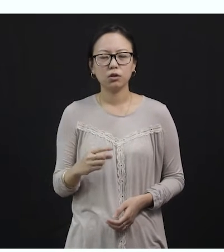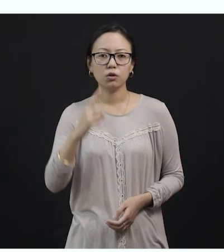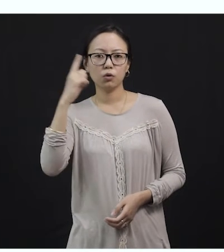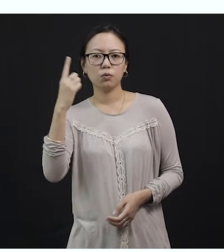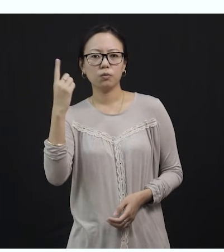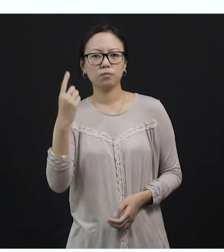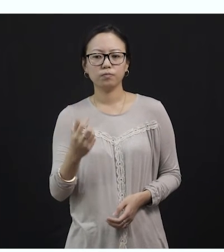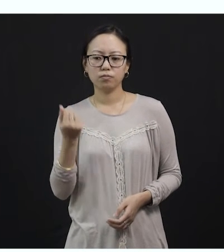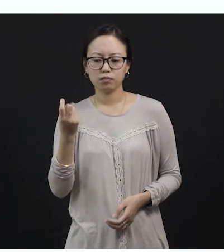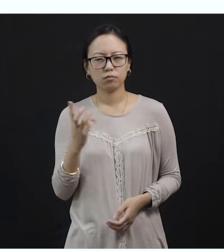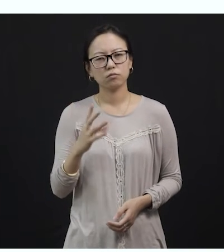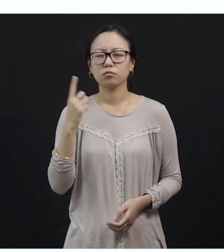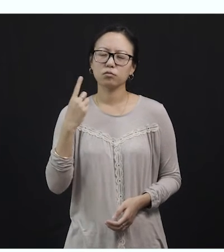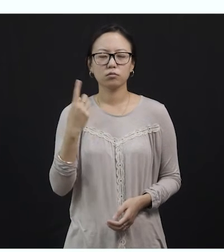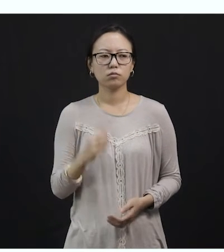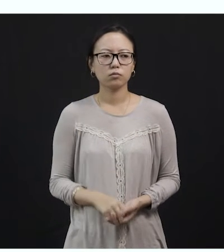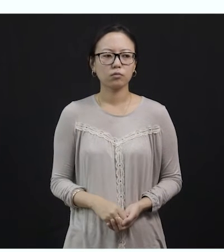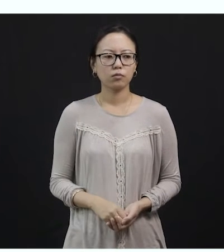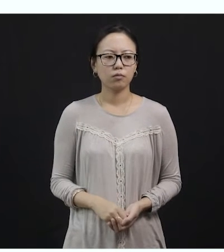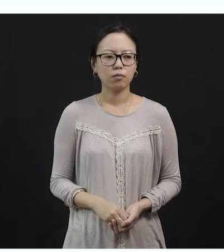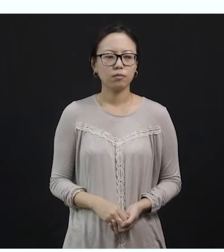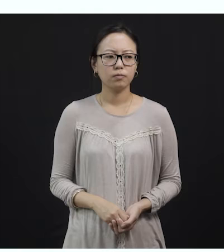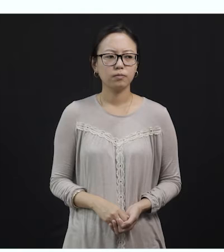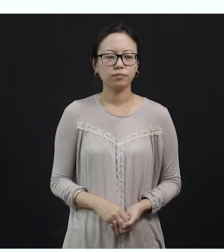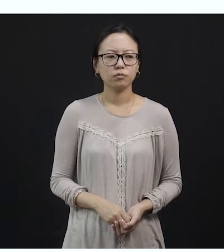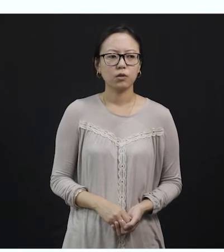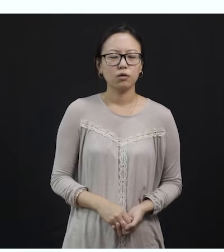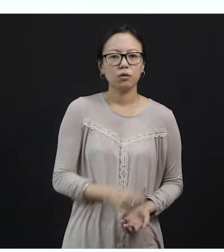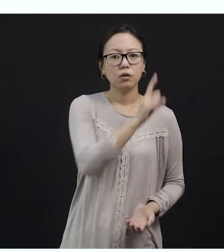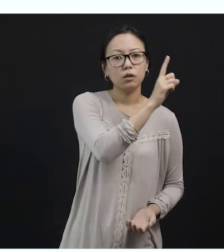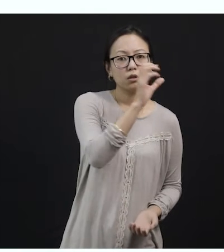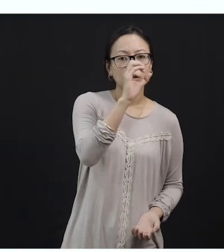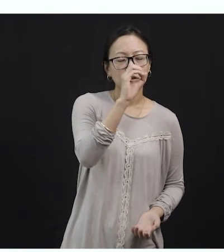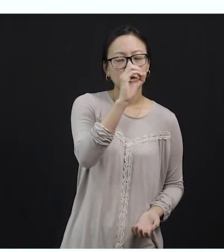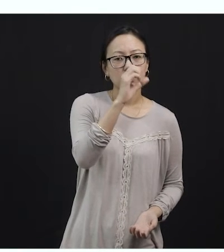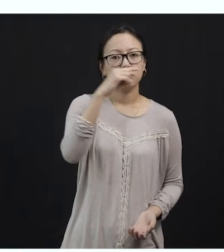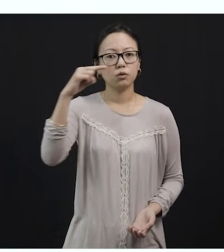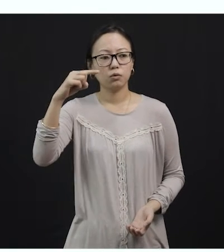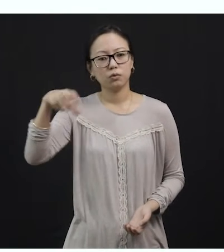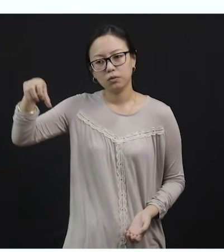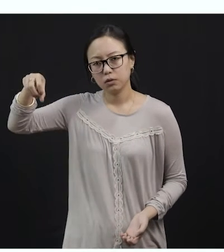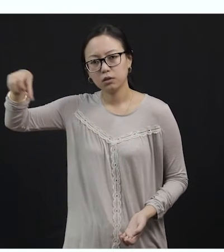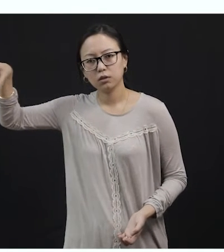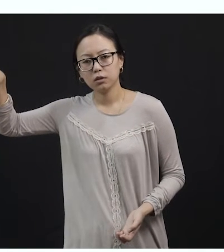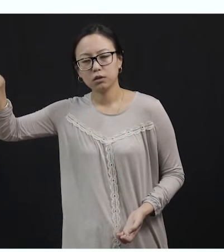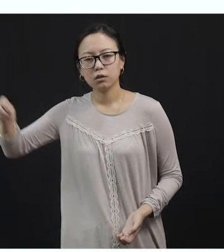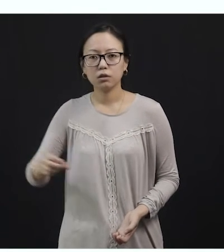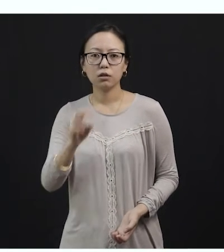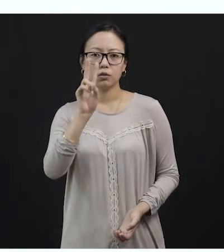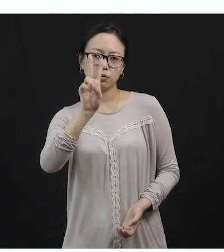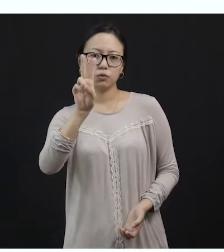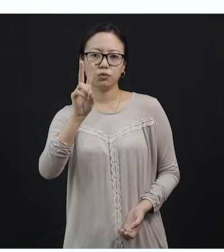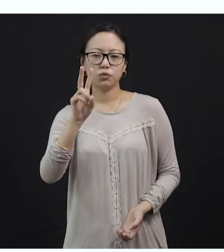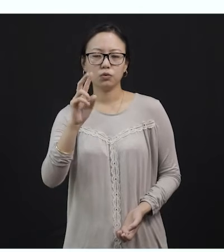And after 9, till you reach 99, there are two digit numbers, okay? Two